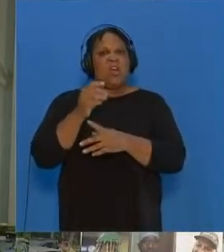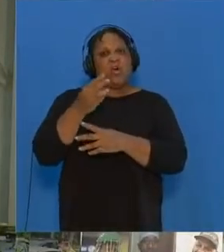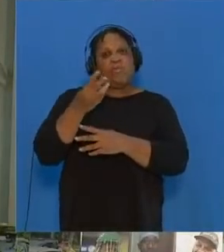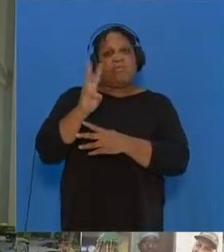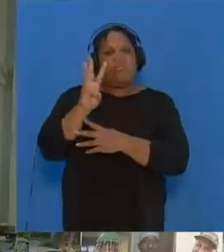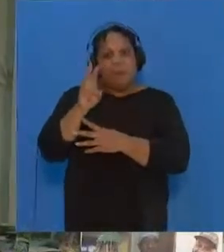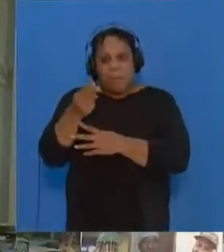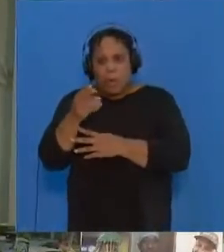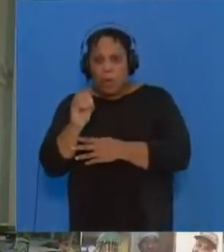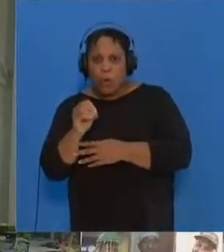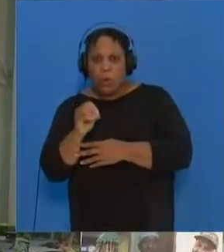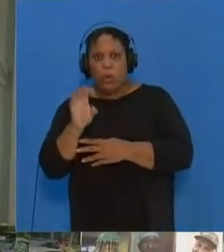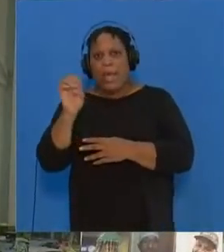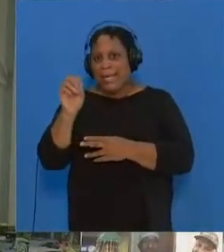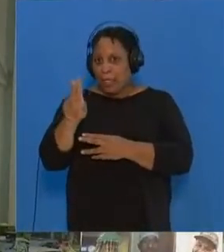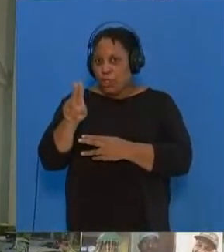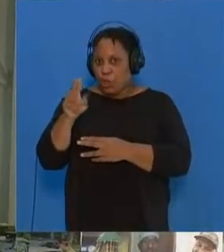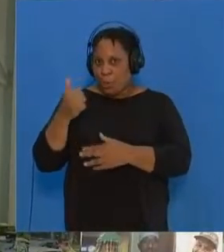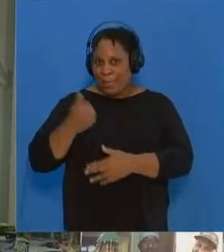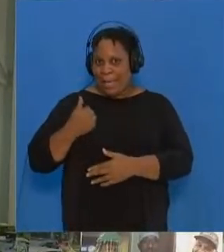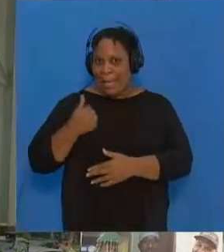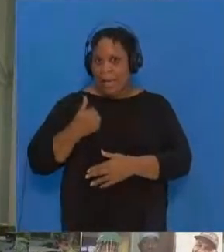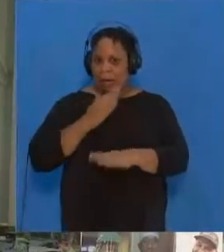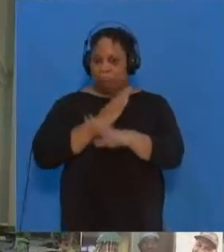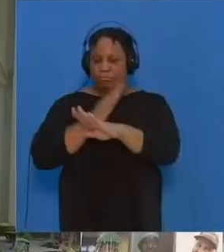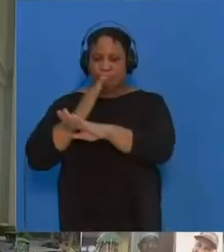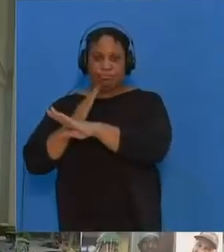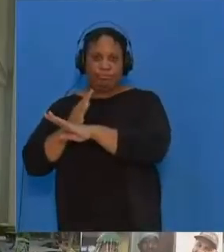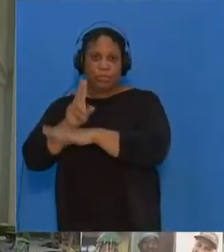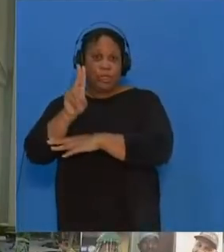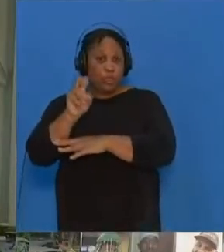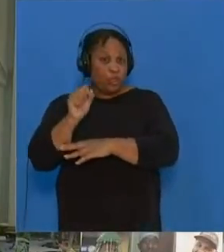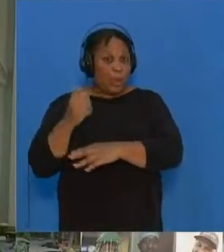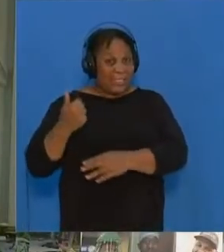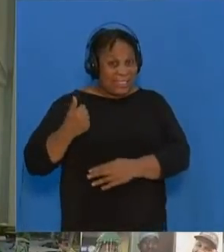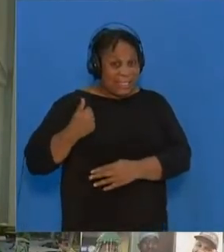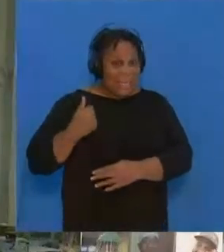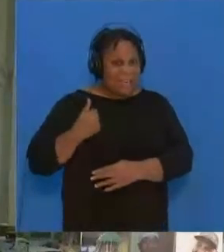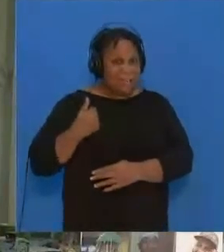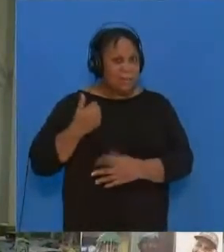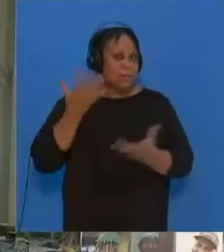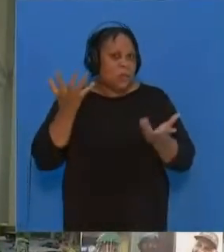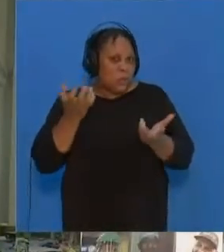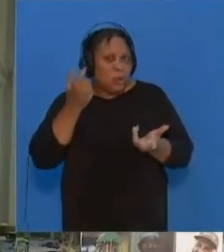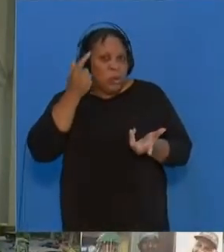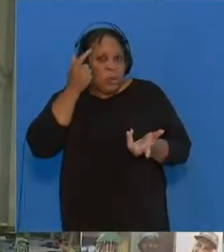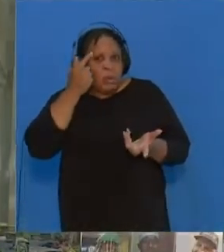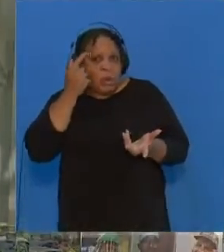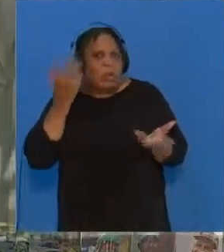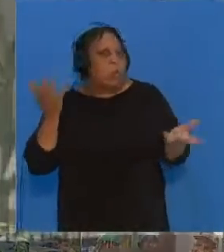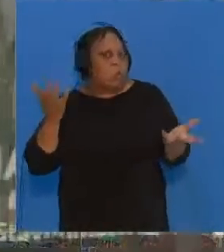and the comments from the EU and Canada about banning U.S. travelers give you pause for thought?